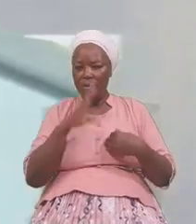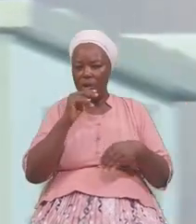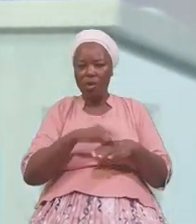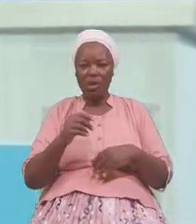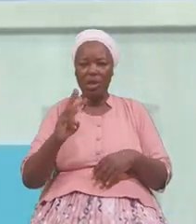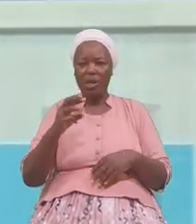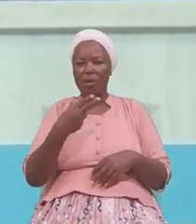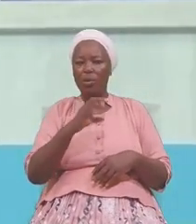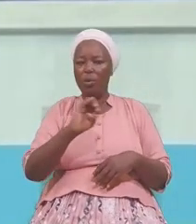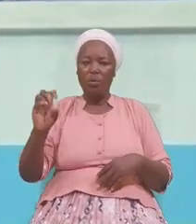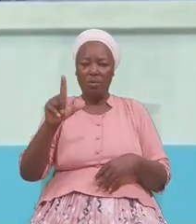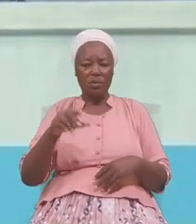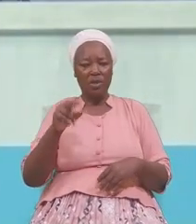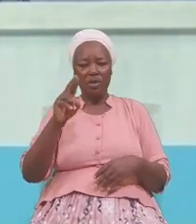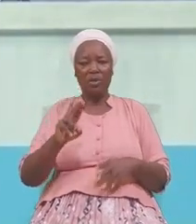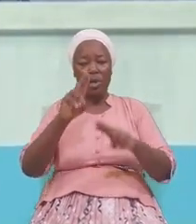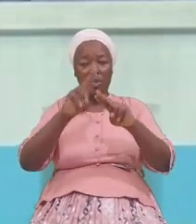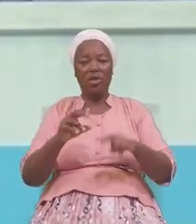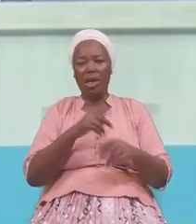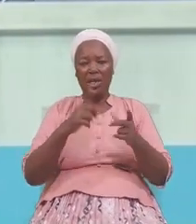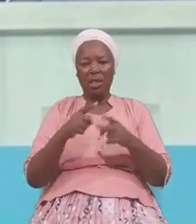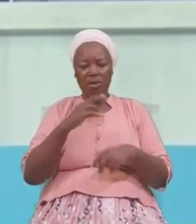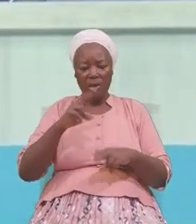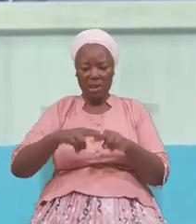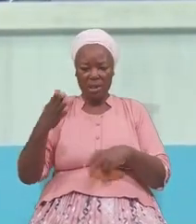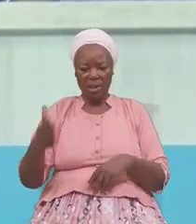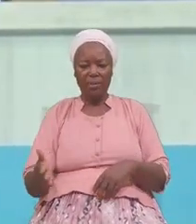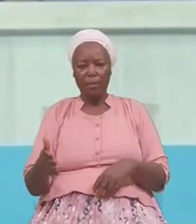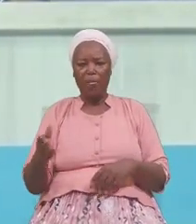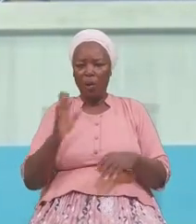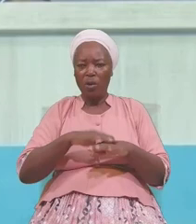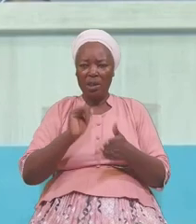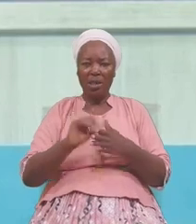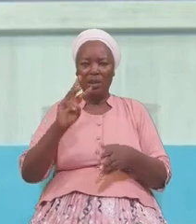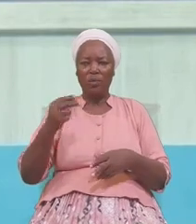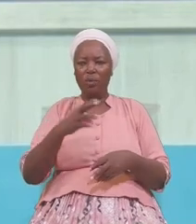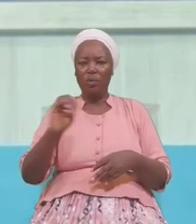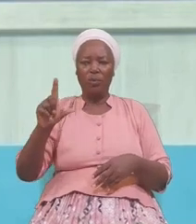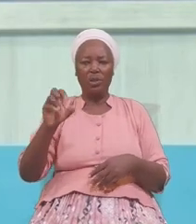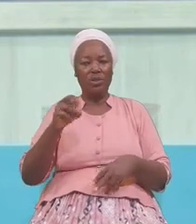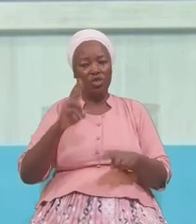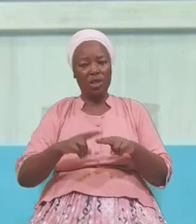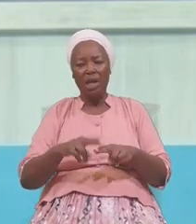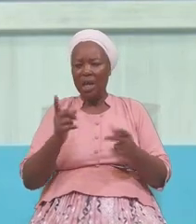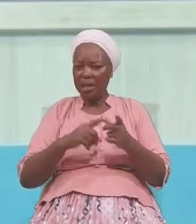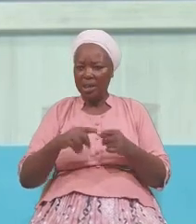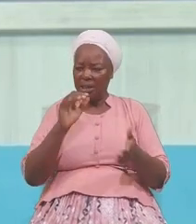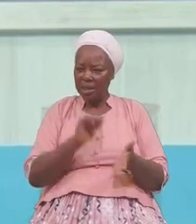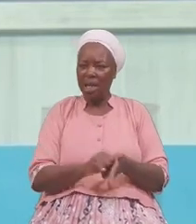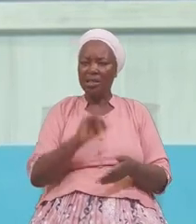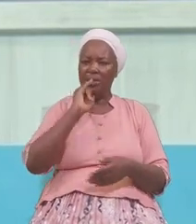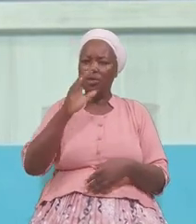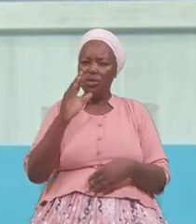wheelchair, and you're sitting there on the wheelchair. That is